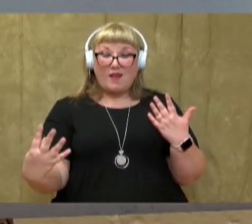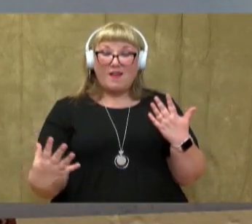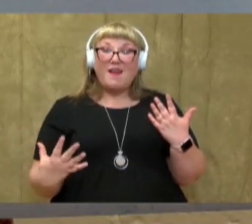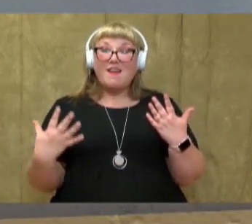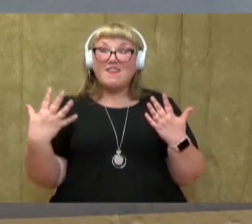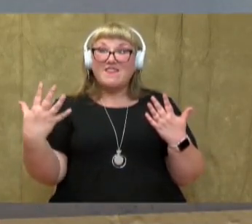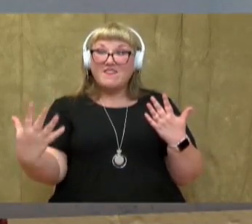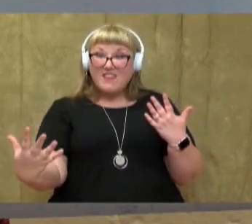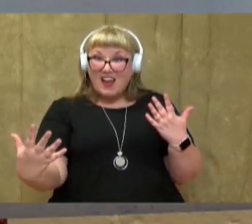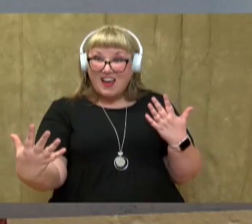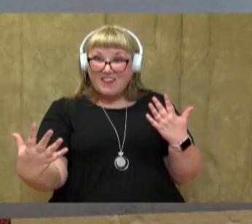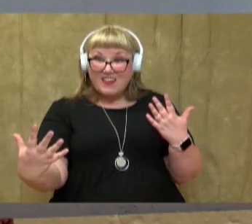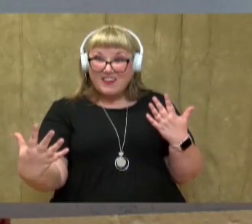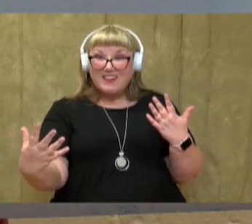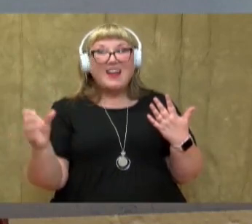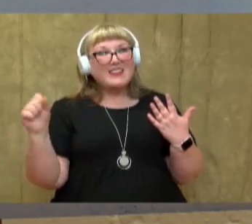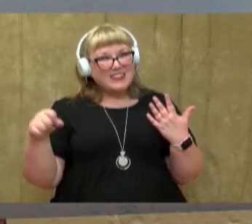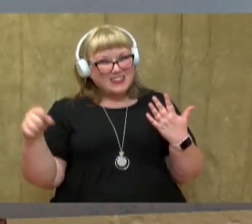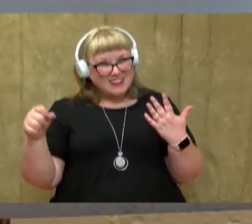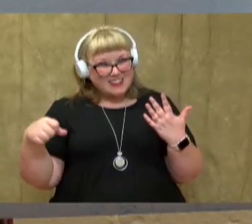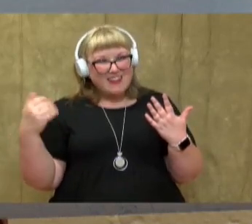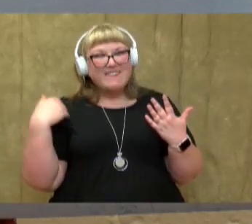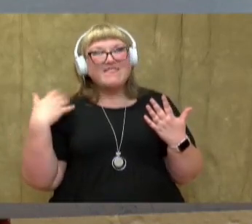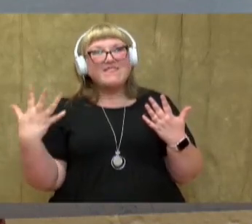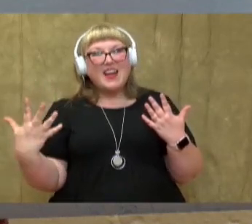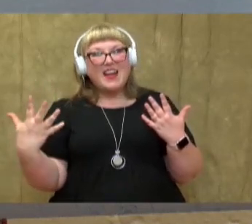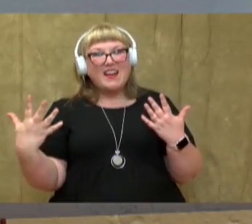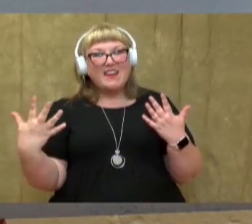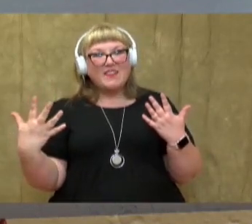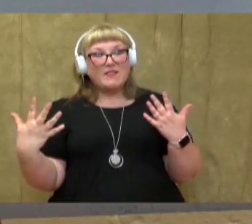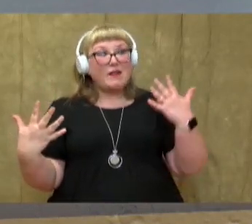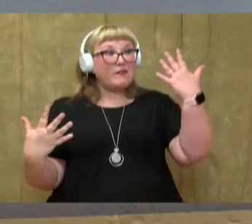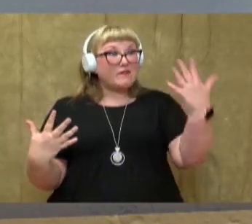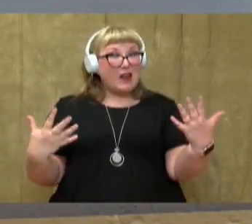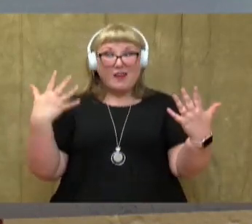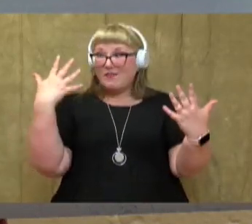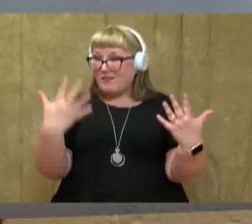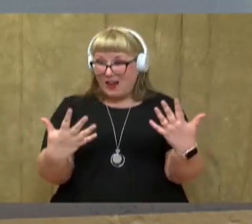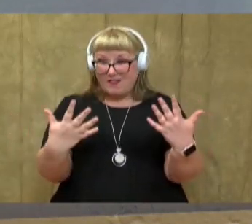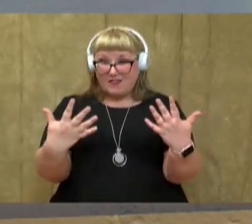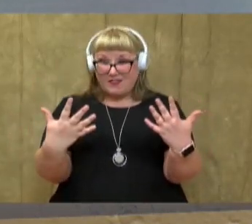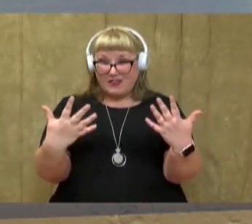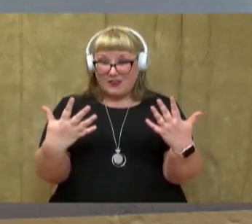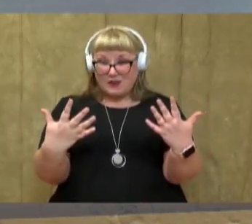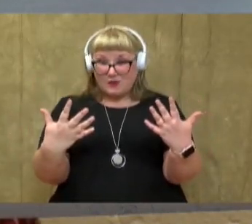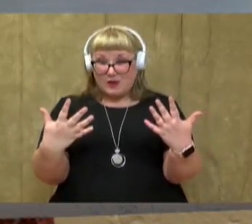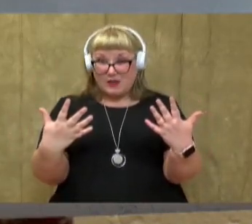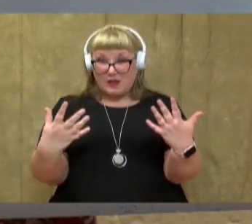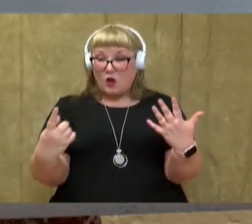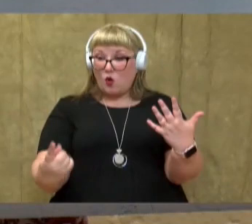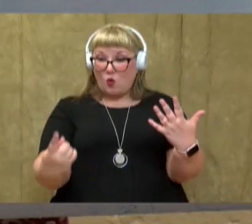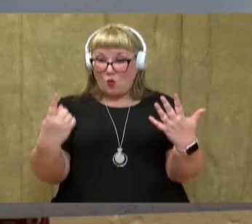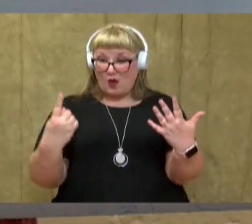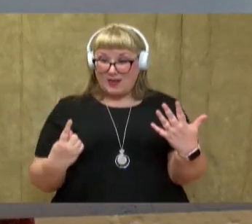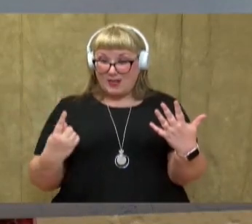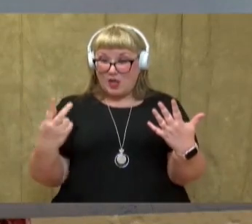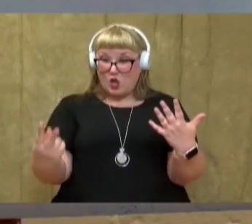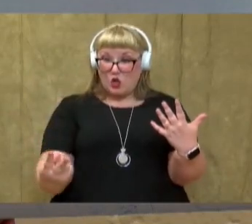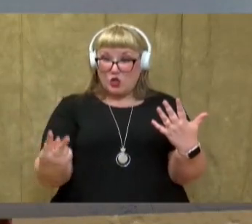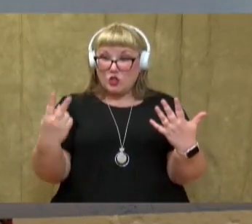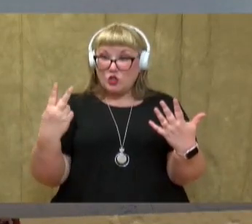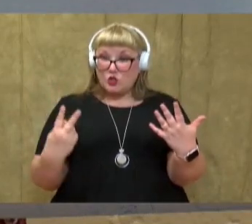four, five. That's right. We have five in our blue and five in our green. Let's count them as we put them back in.